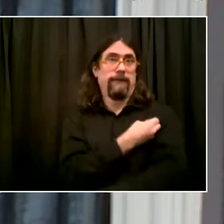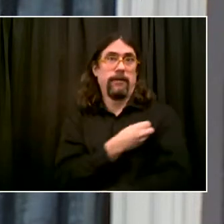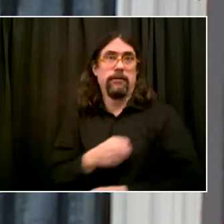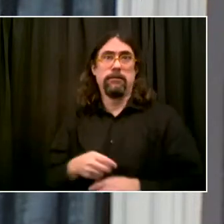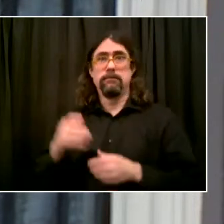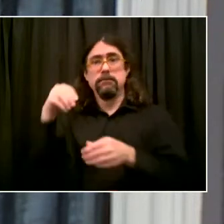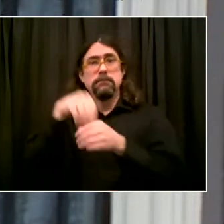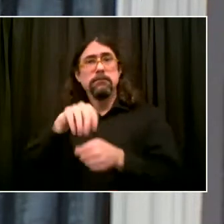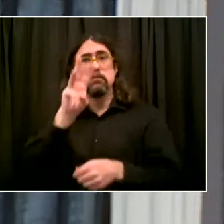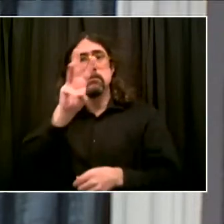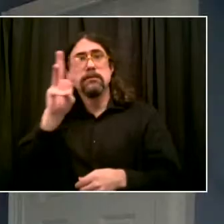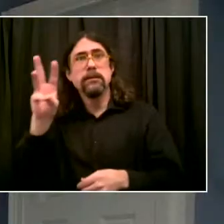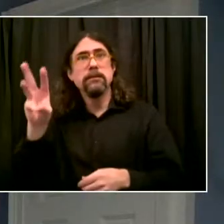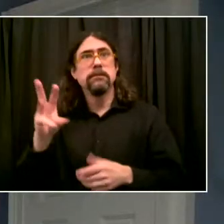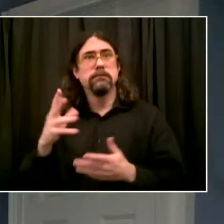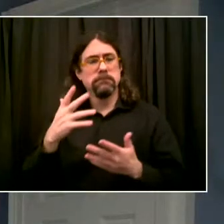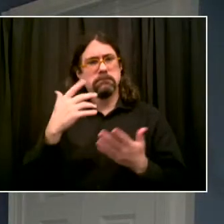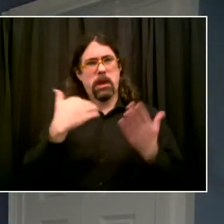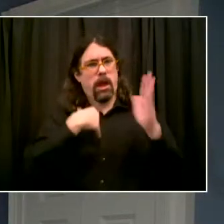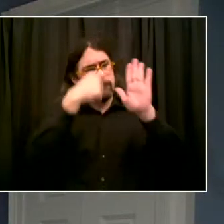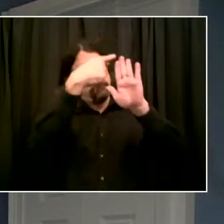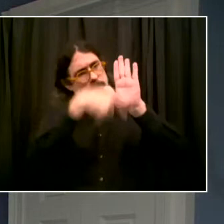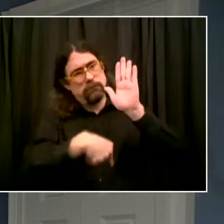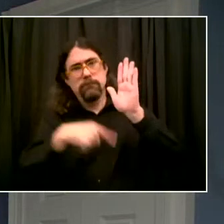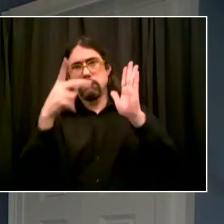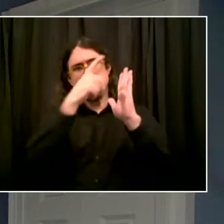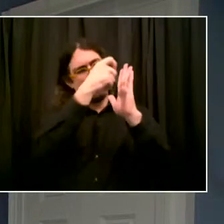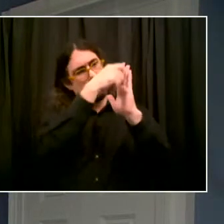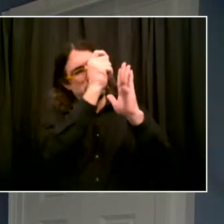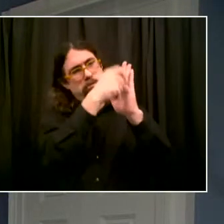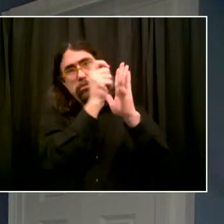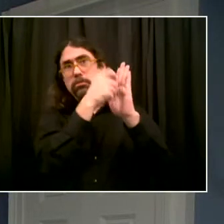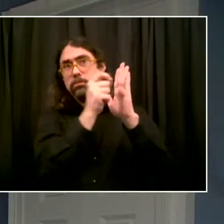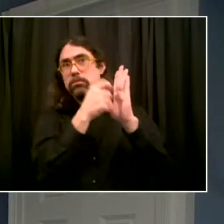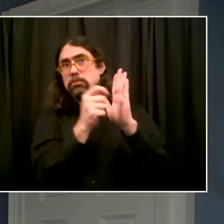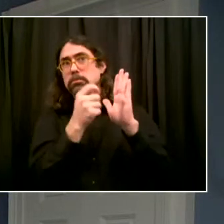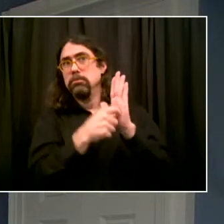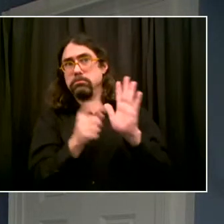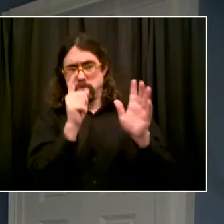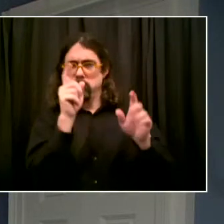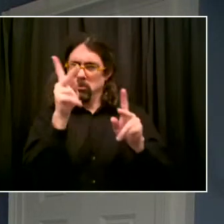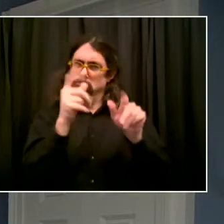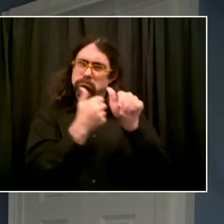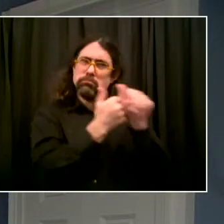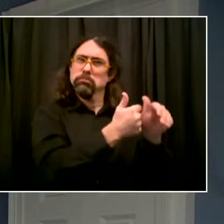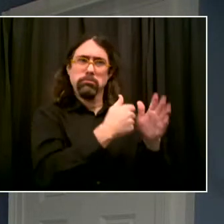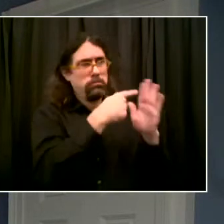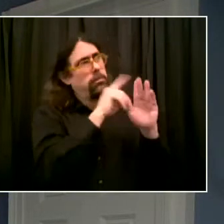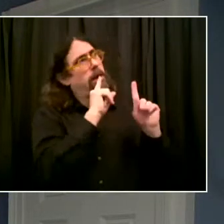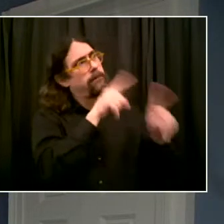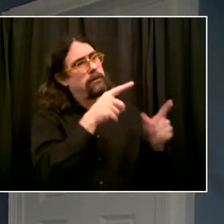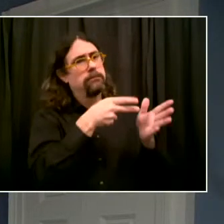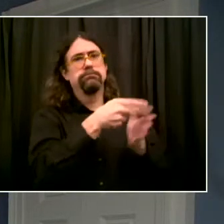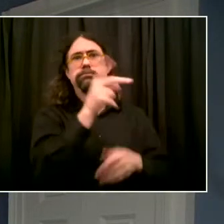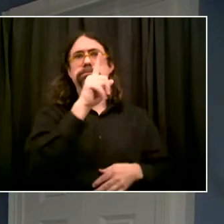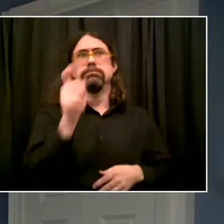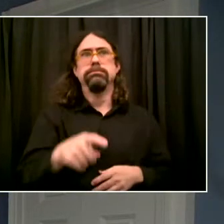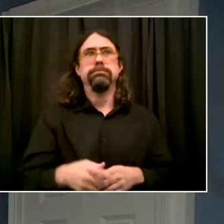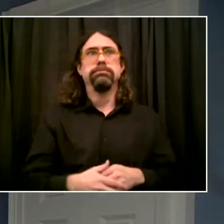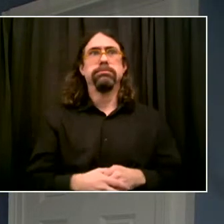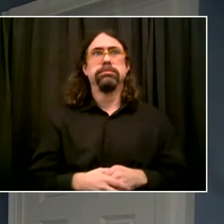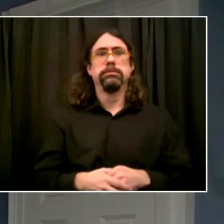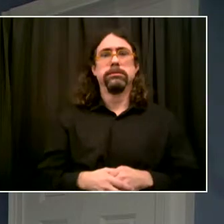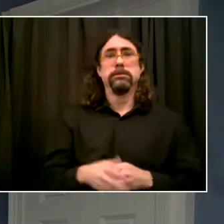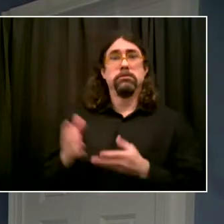signing up are eligible. Dr. Choksi, you want to add? Yes, sir. Thank you. I'll just add, in terms of the